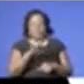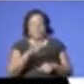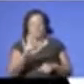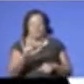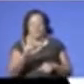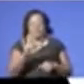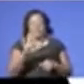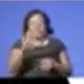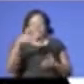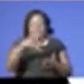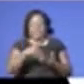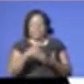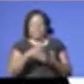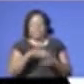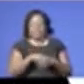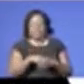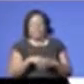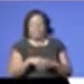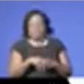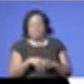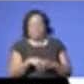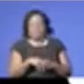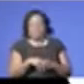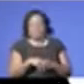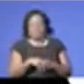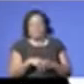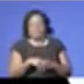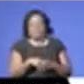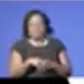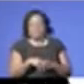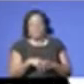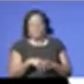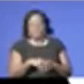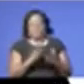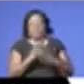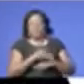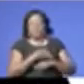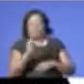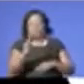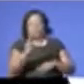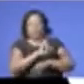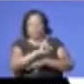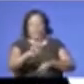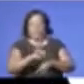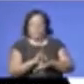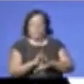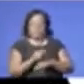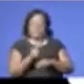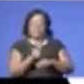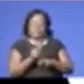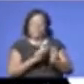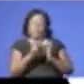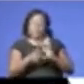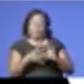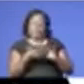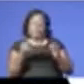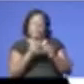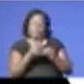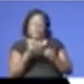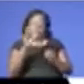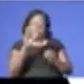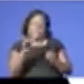$25,000 in 14 polling divisions across 2 separate islands with a population of more than 8,000